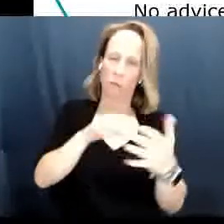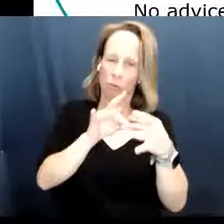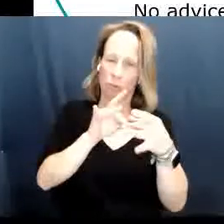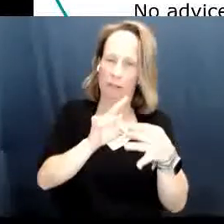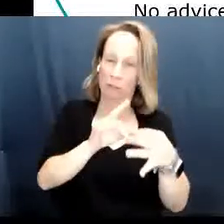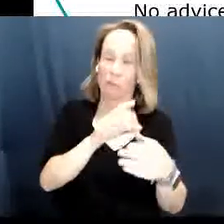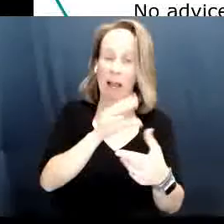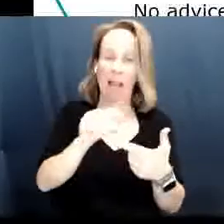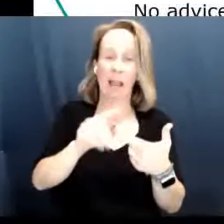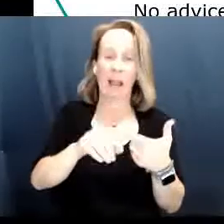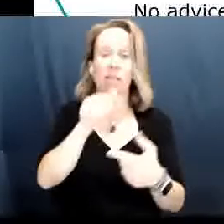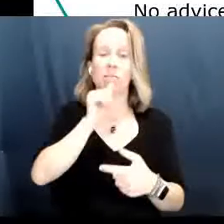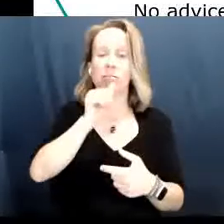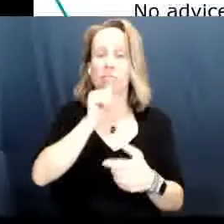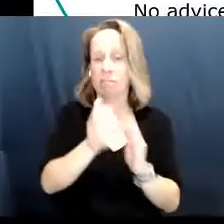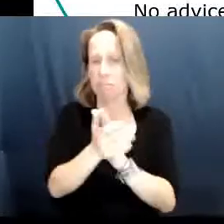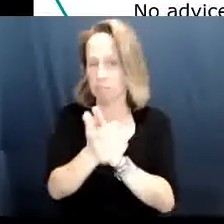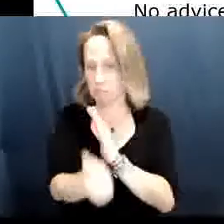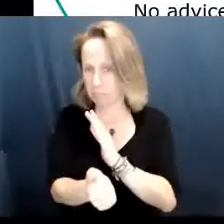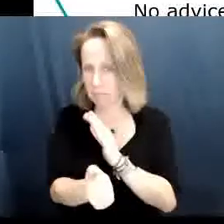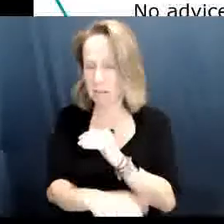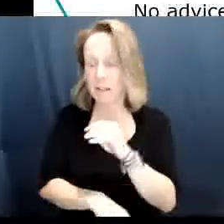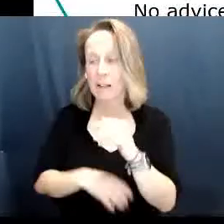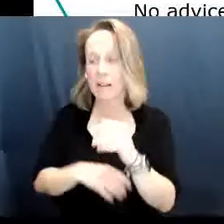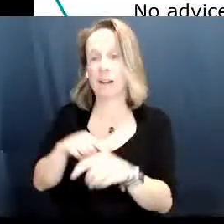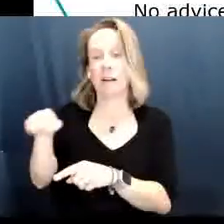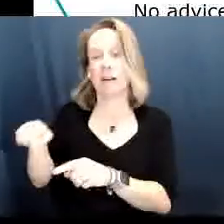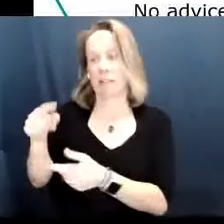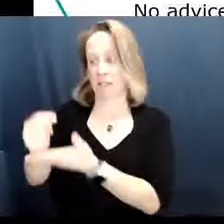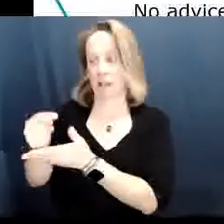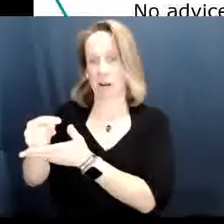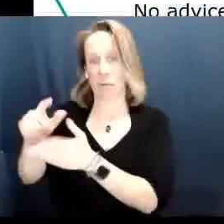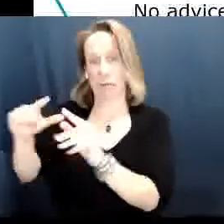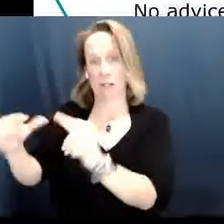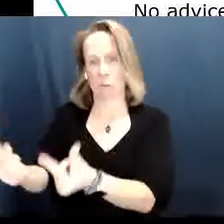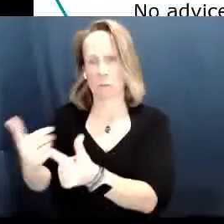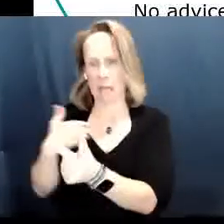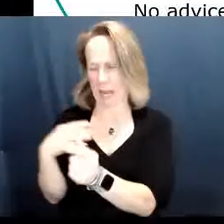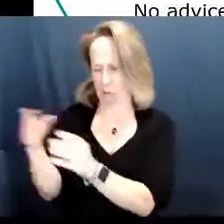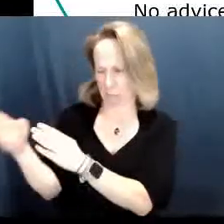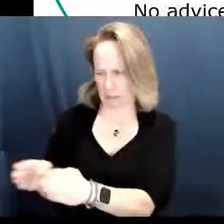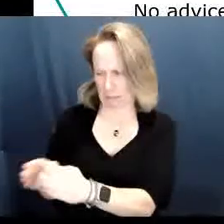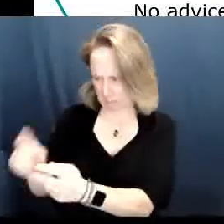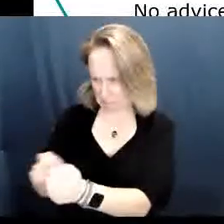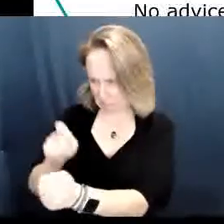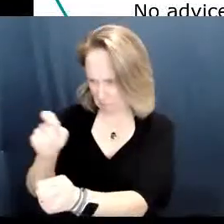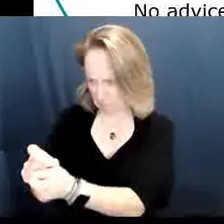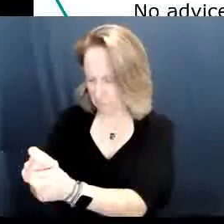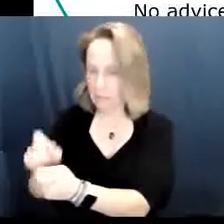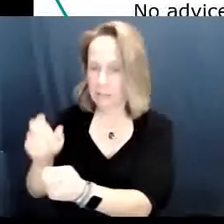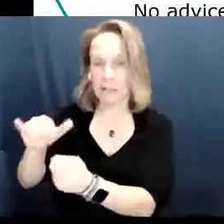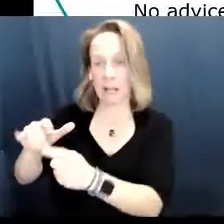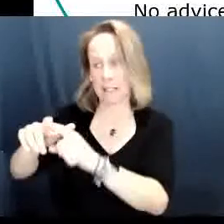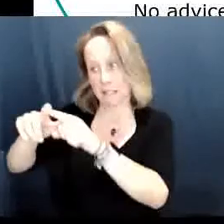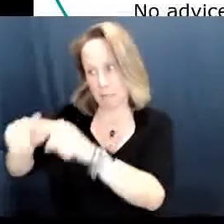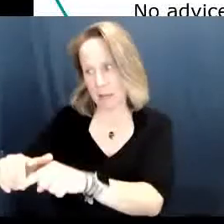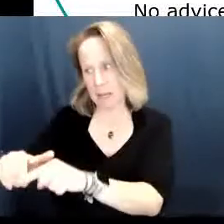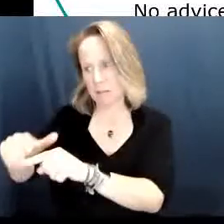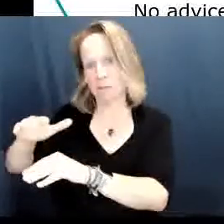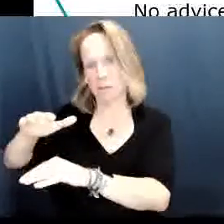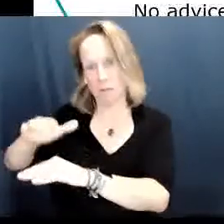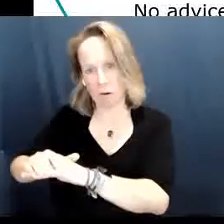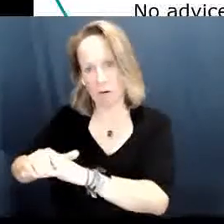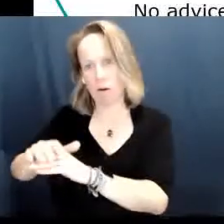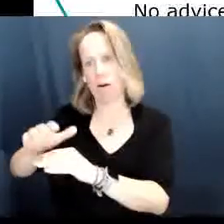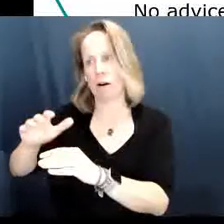skills. Therapeutic groups have specific plans and intervention goals that are reliant on prescribed deliveries and